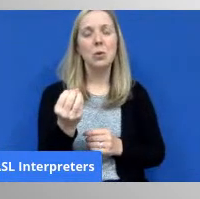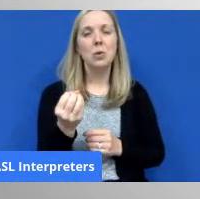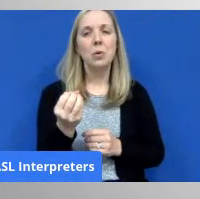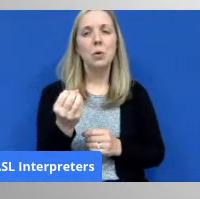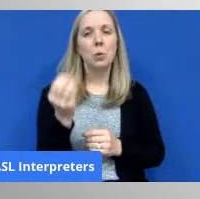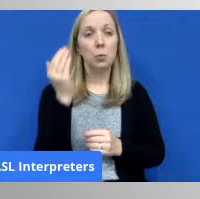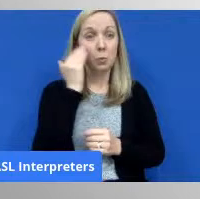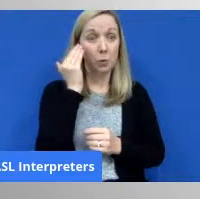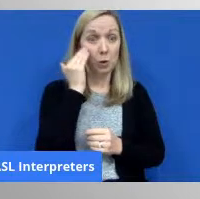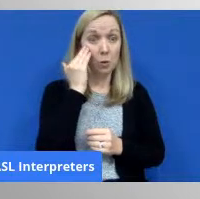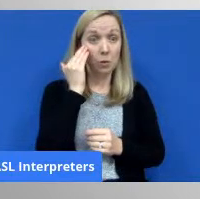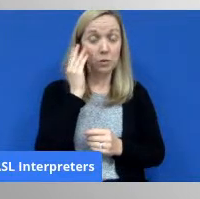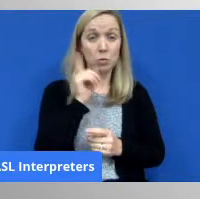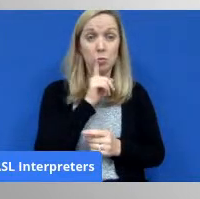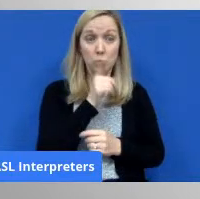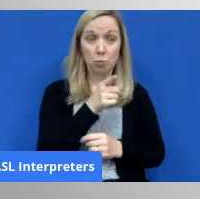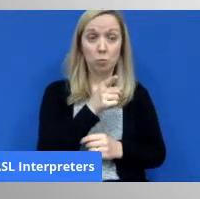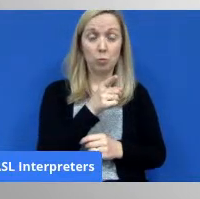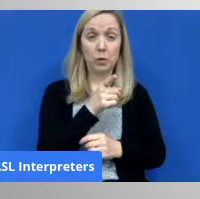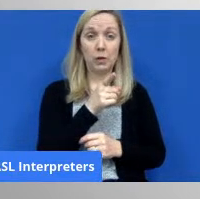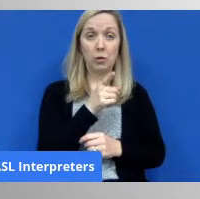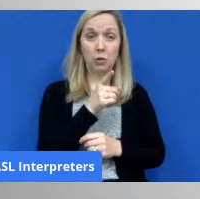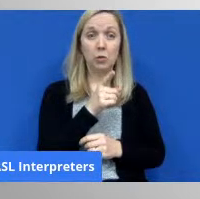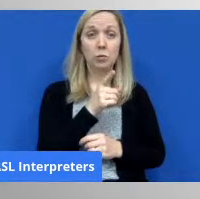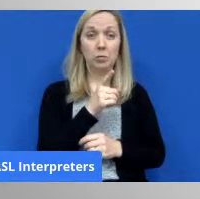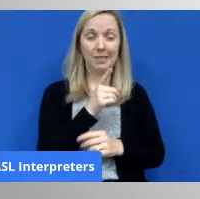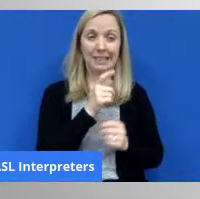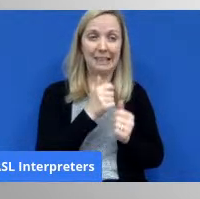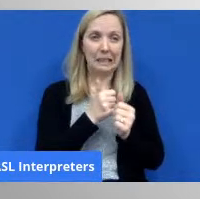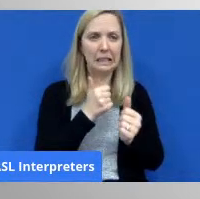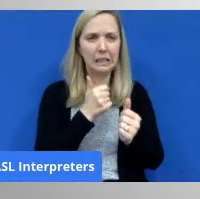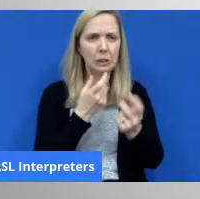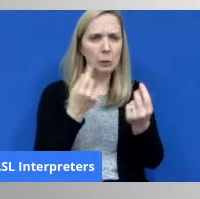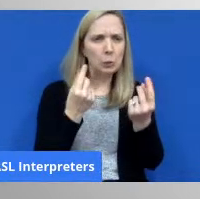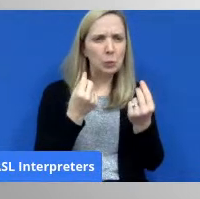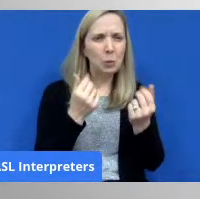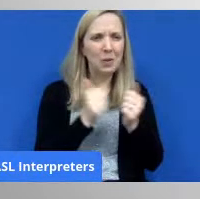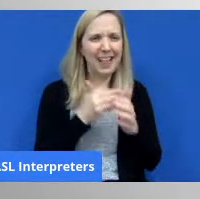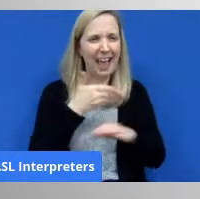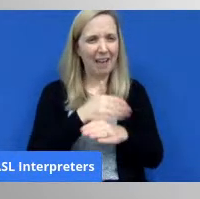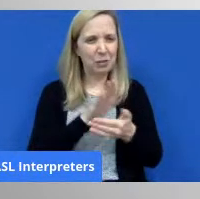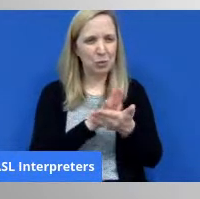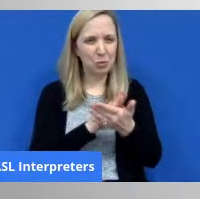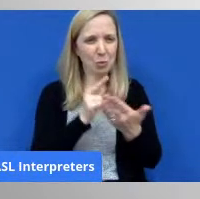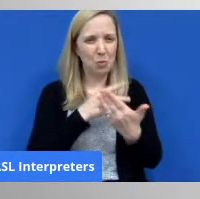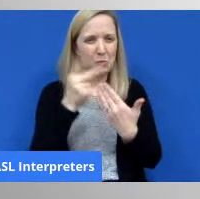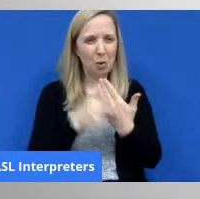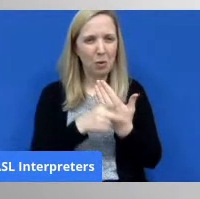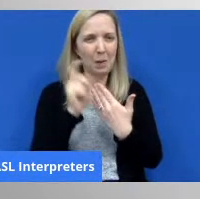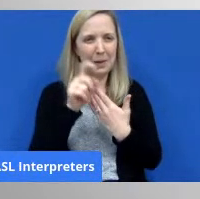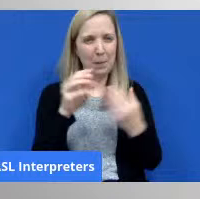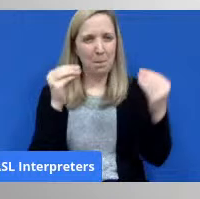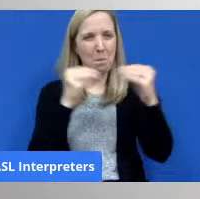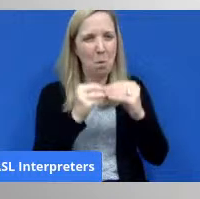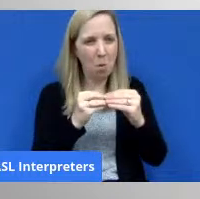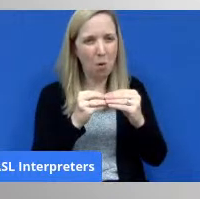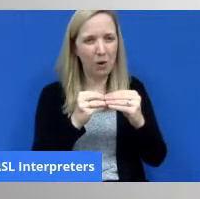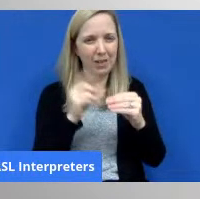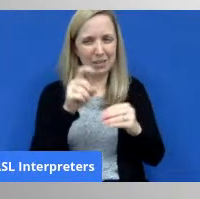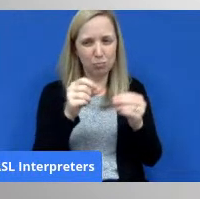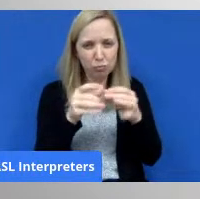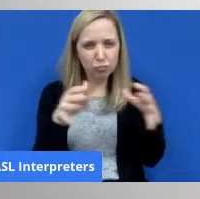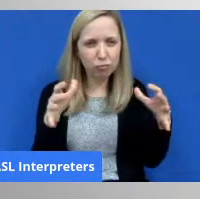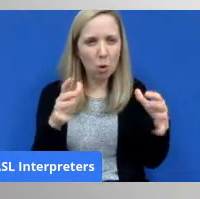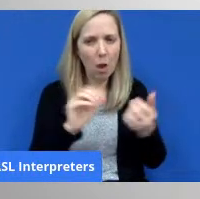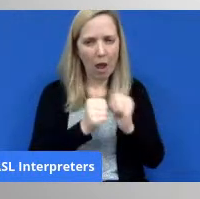a need in our community for after-school programming. This fall, we decided that an ideal way to meet that